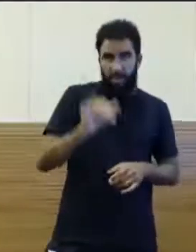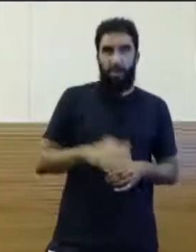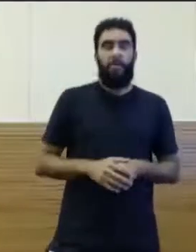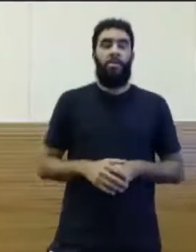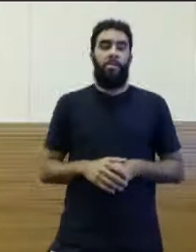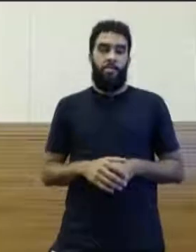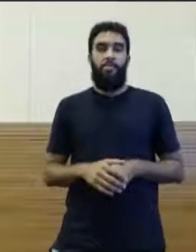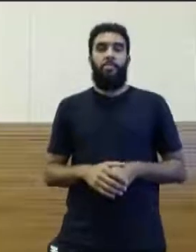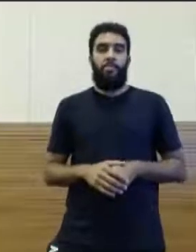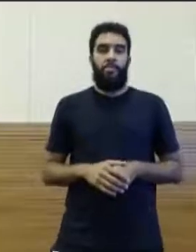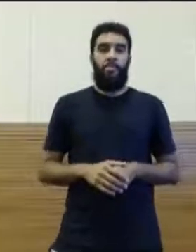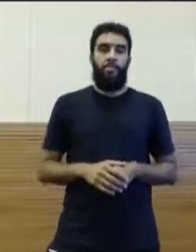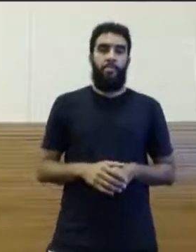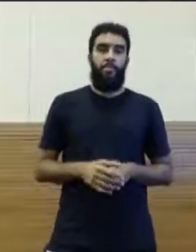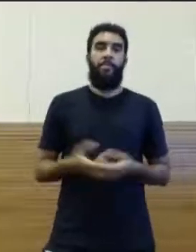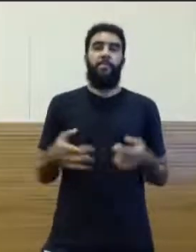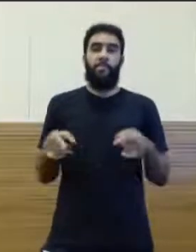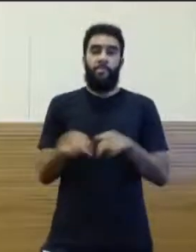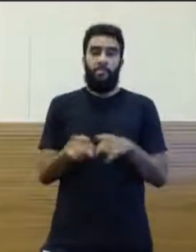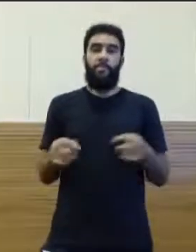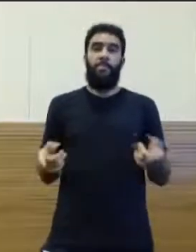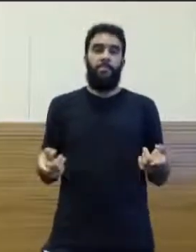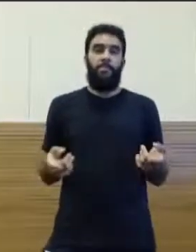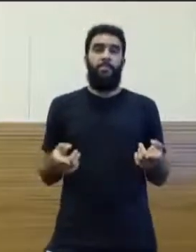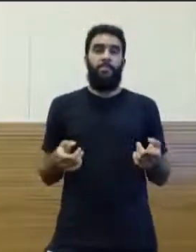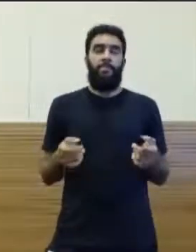and things we have to avoid,